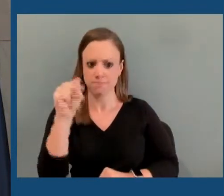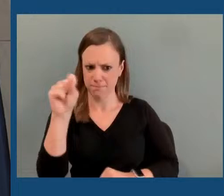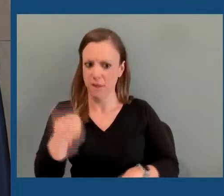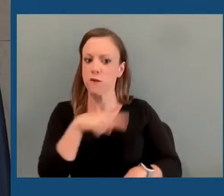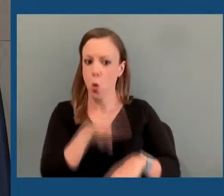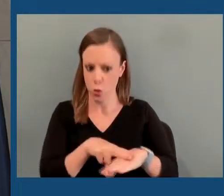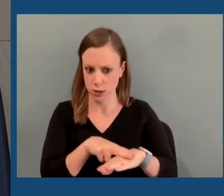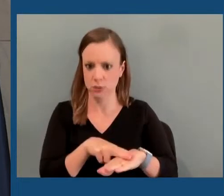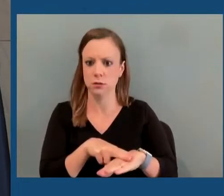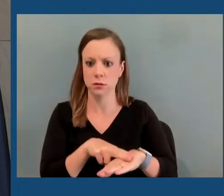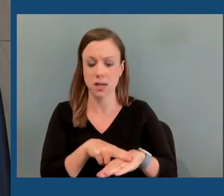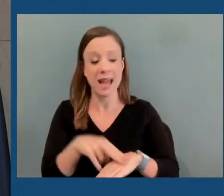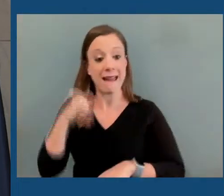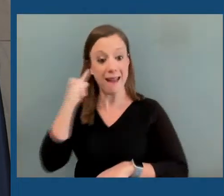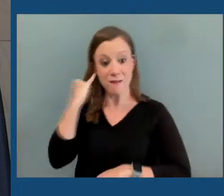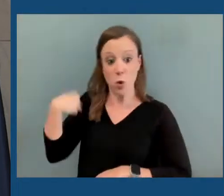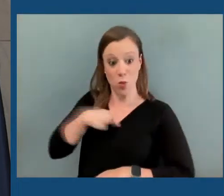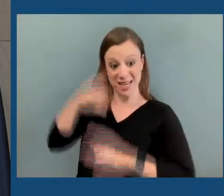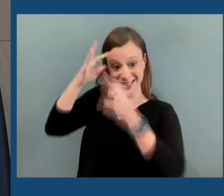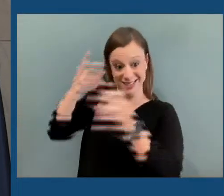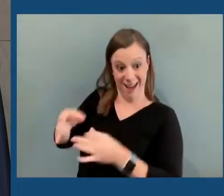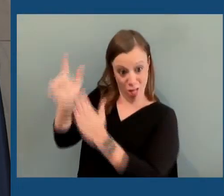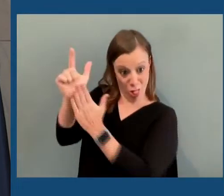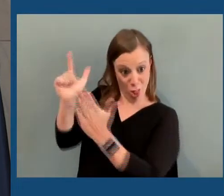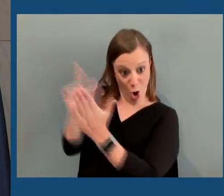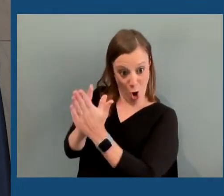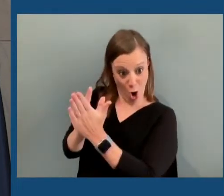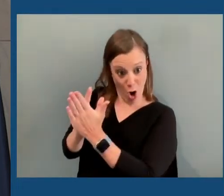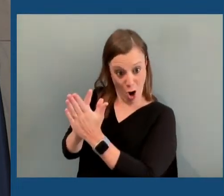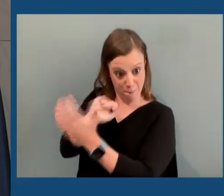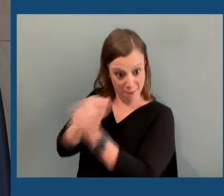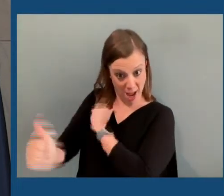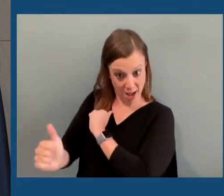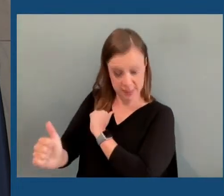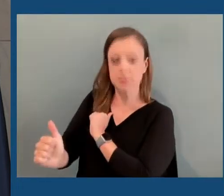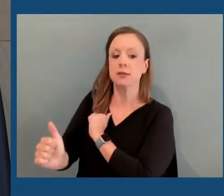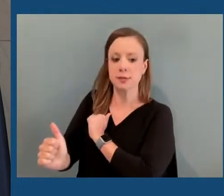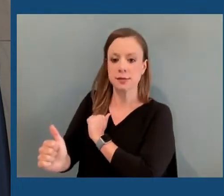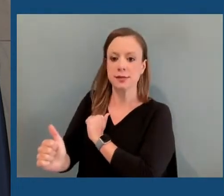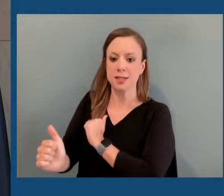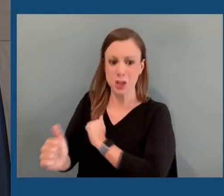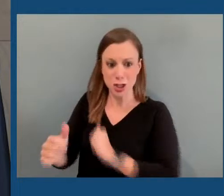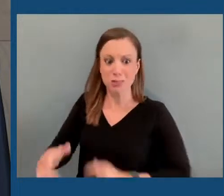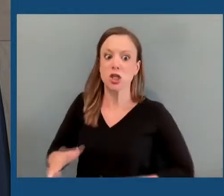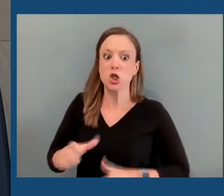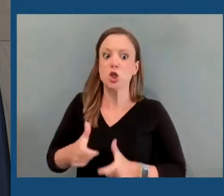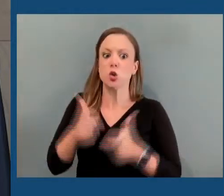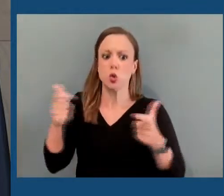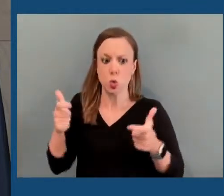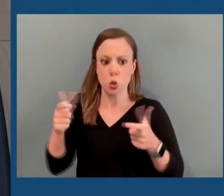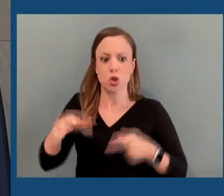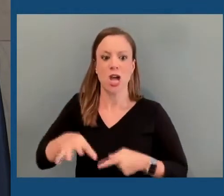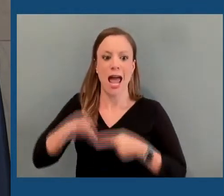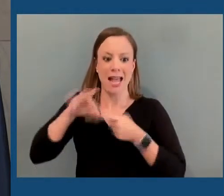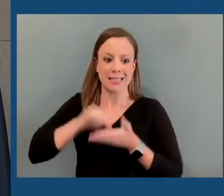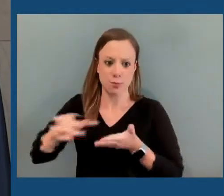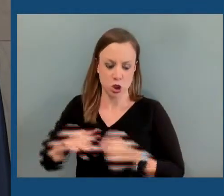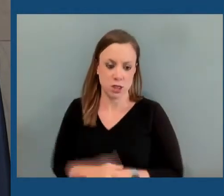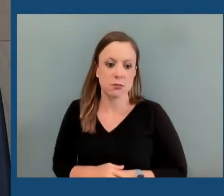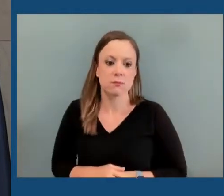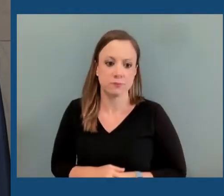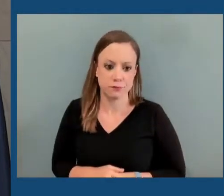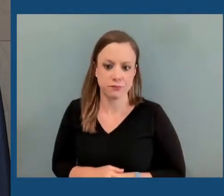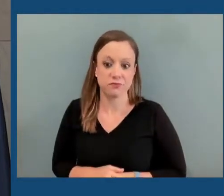if there is to be a legislative solution, you certainly have to say there are major exemptions. You know, people who are wearing